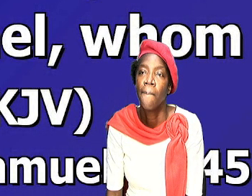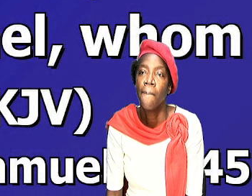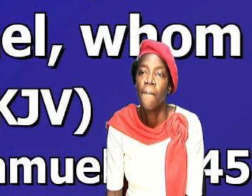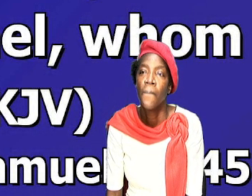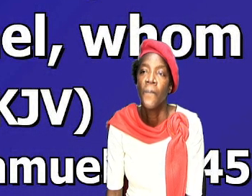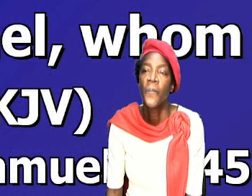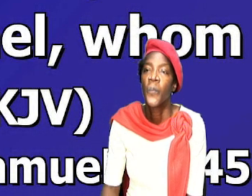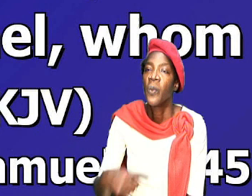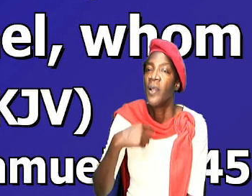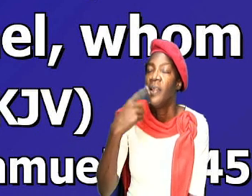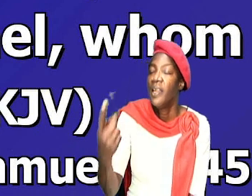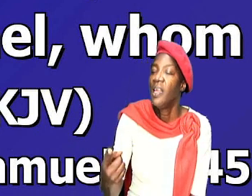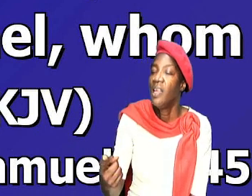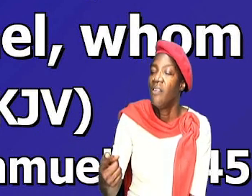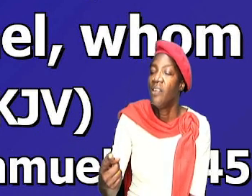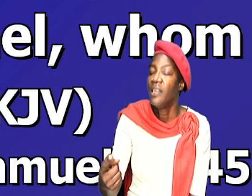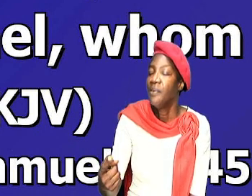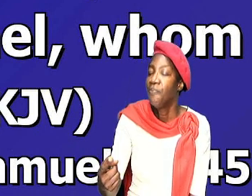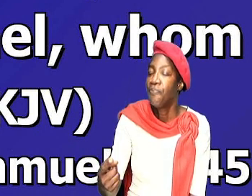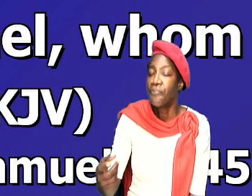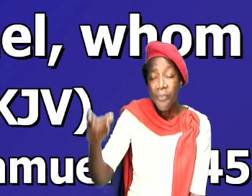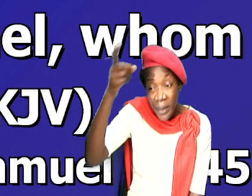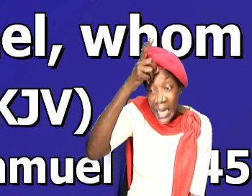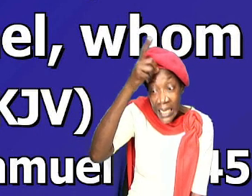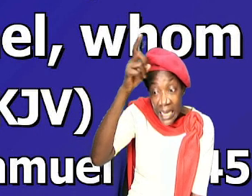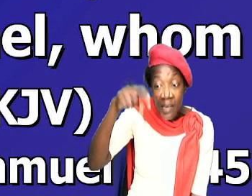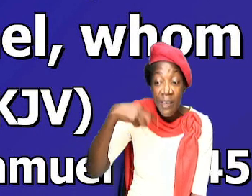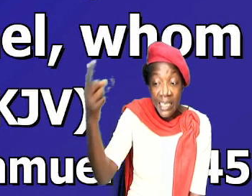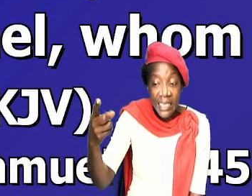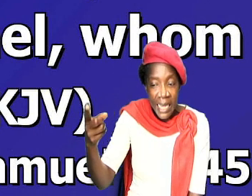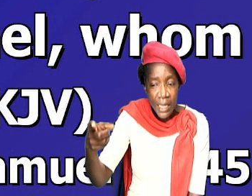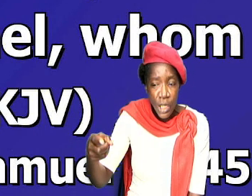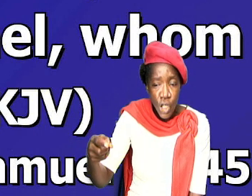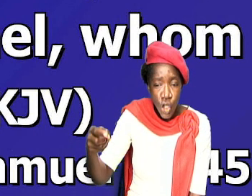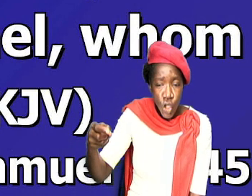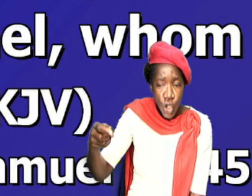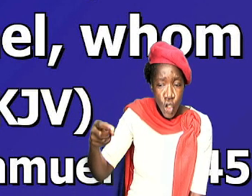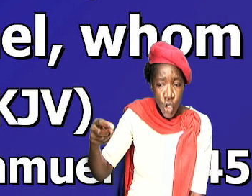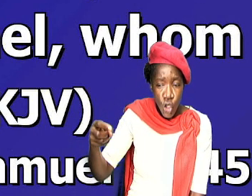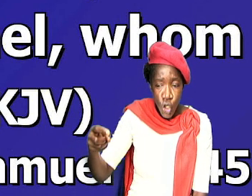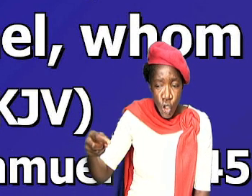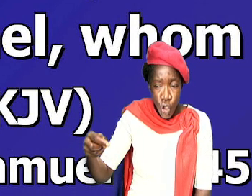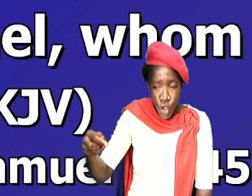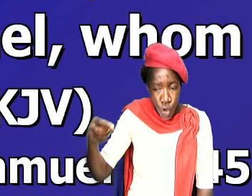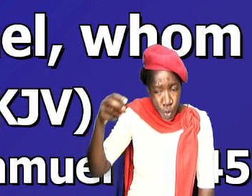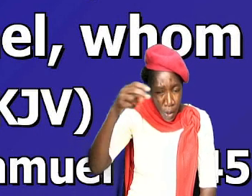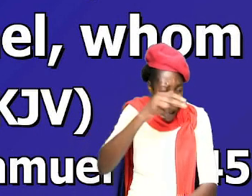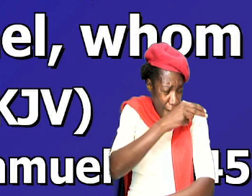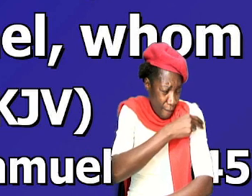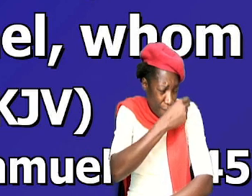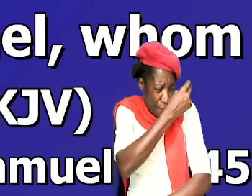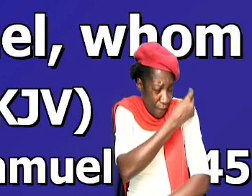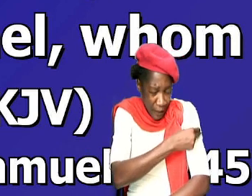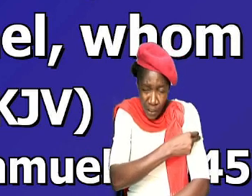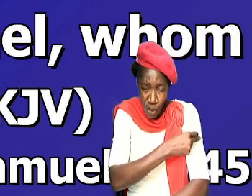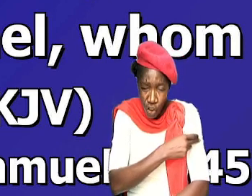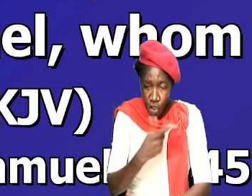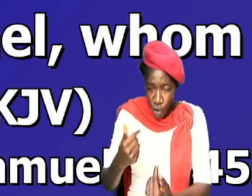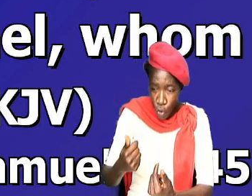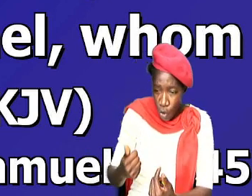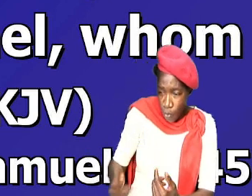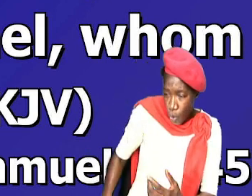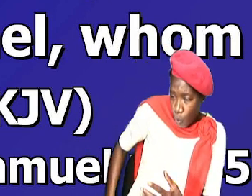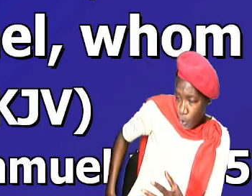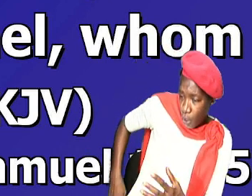46. Then David said unto the Philistine, thou comest to me with a sword and with a spear and